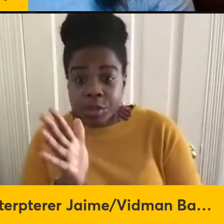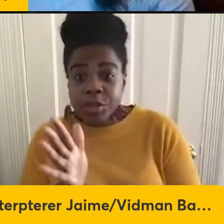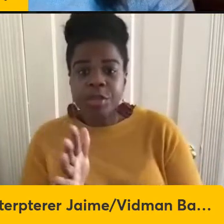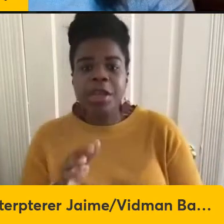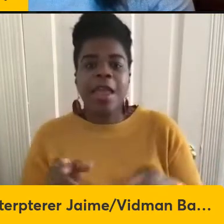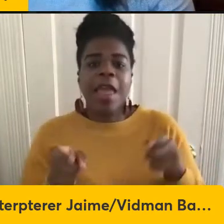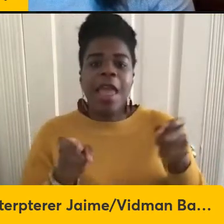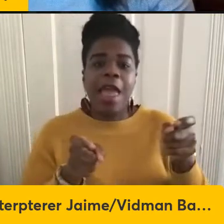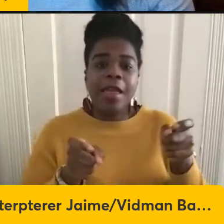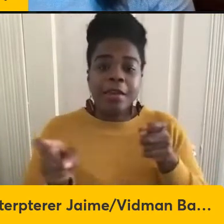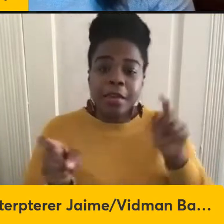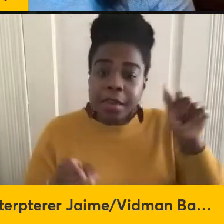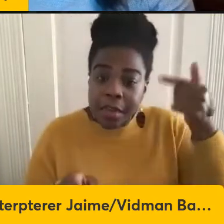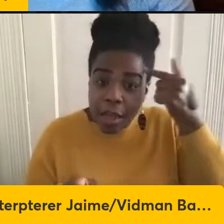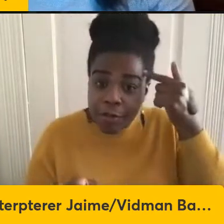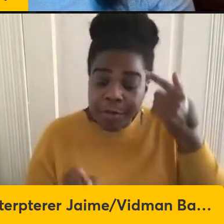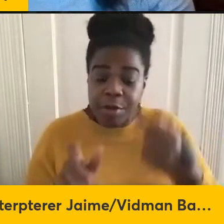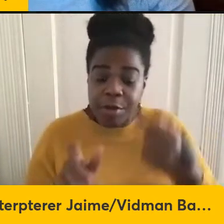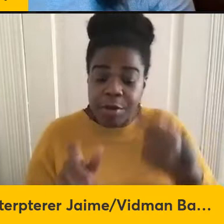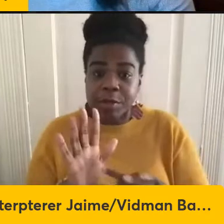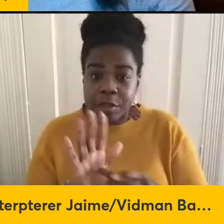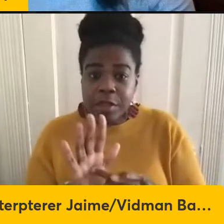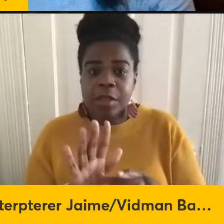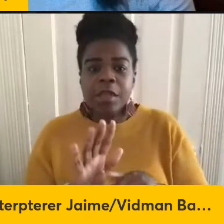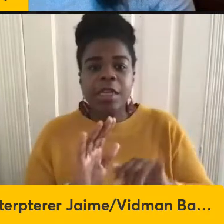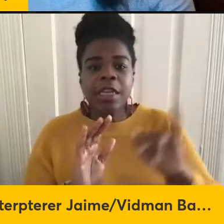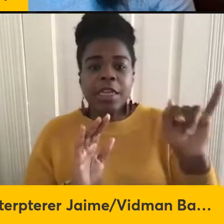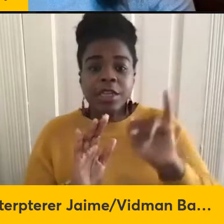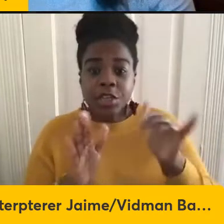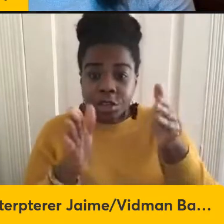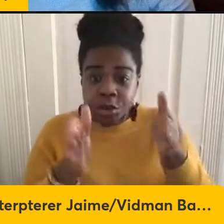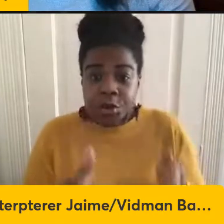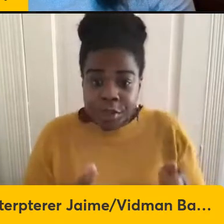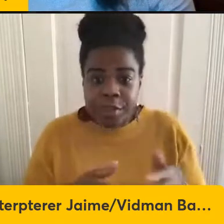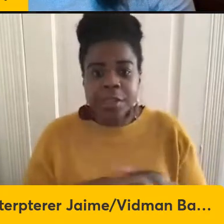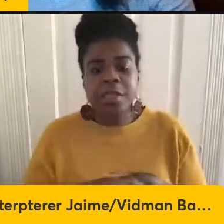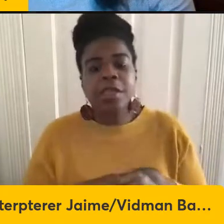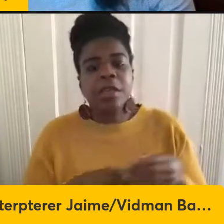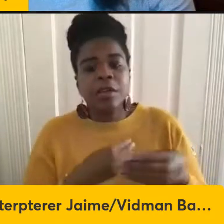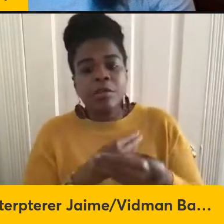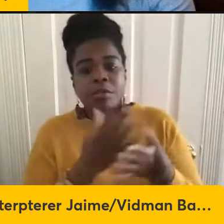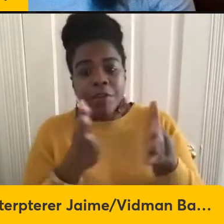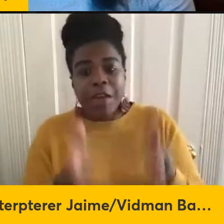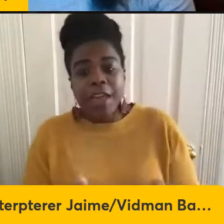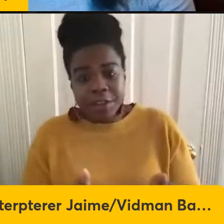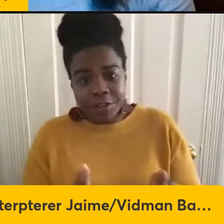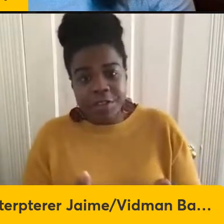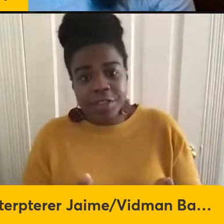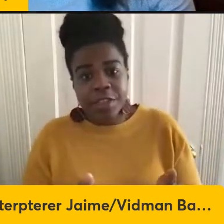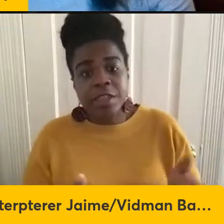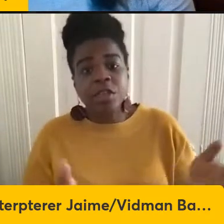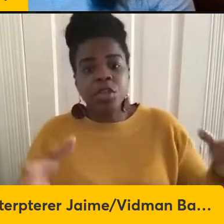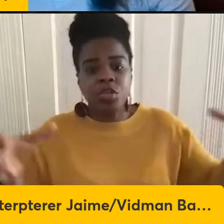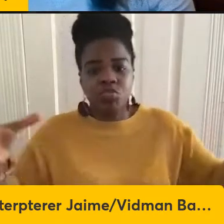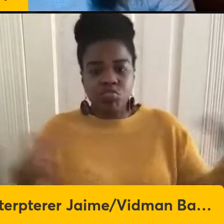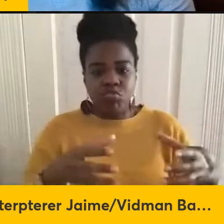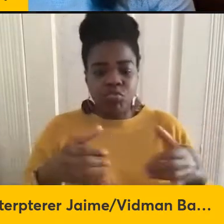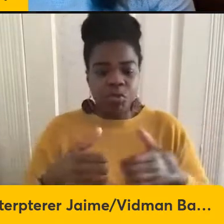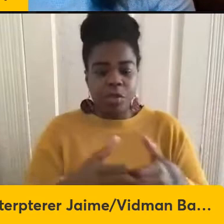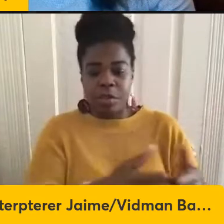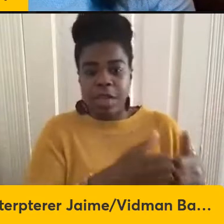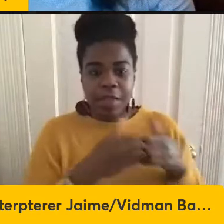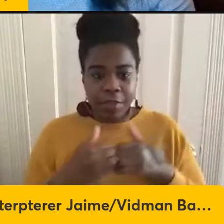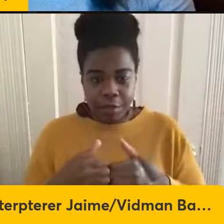regulatory representatives, payers, insurers, providers, etc., to come together to enable